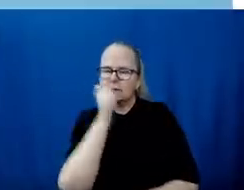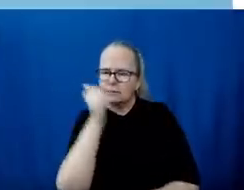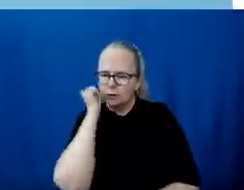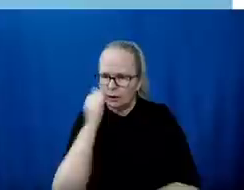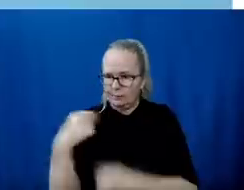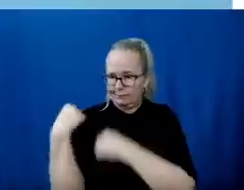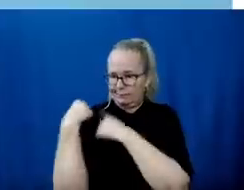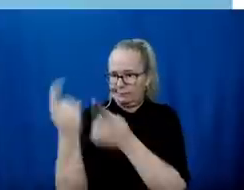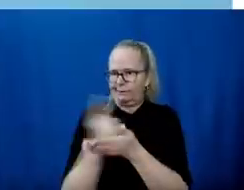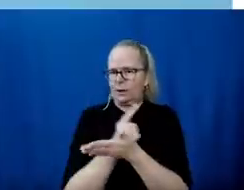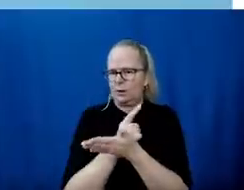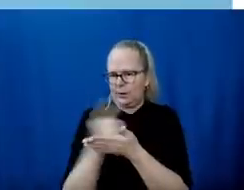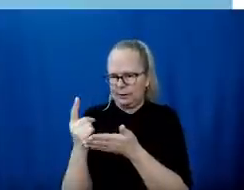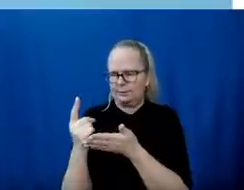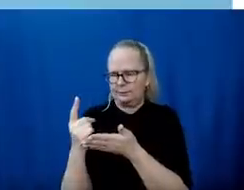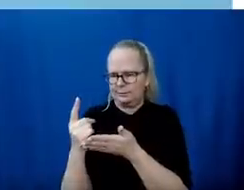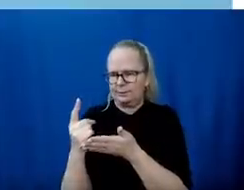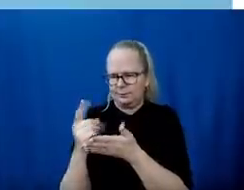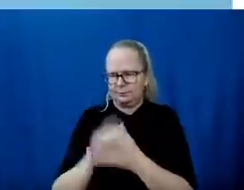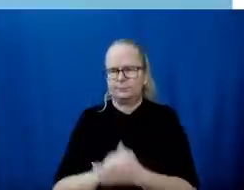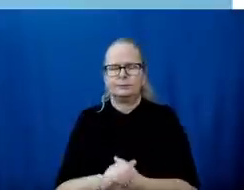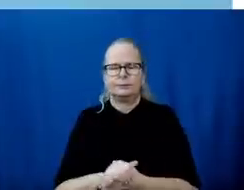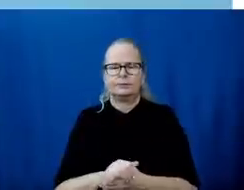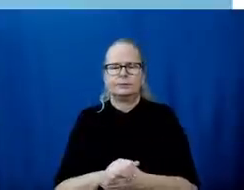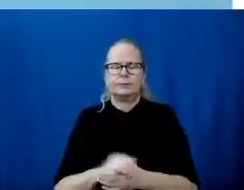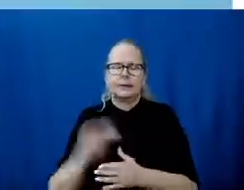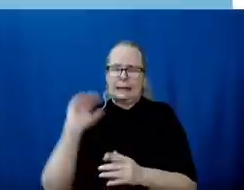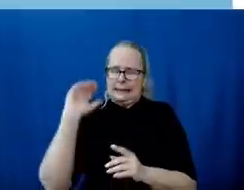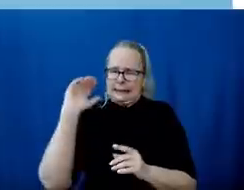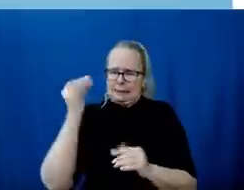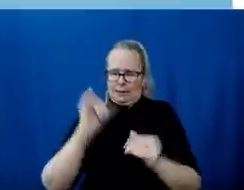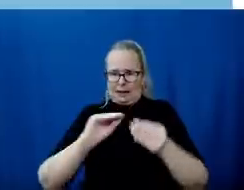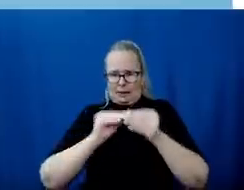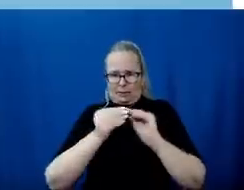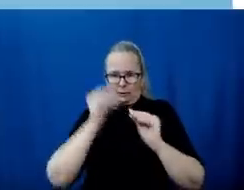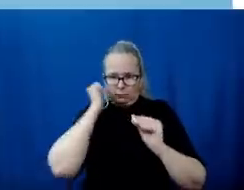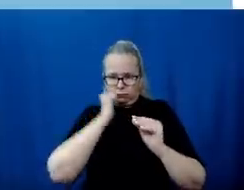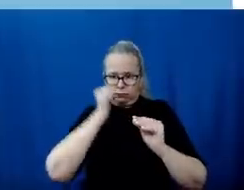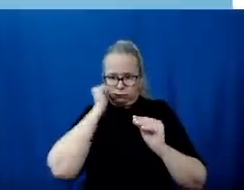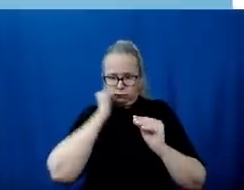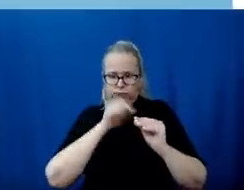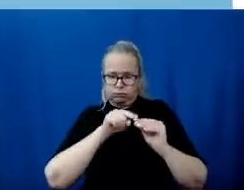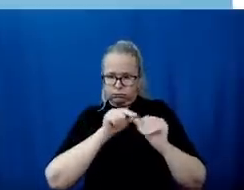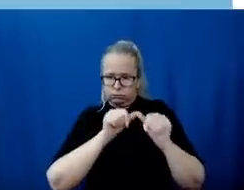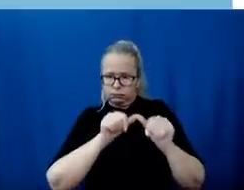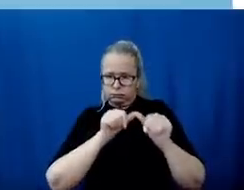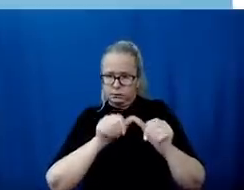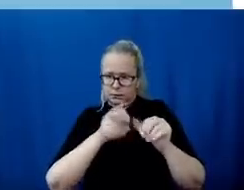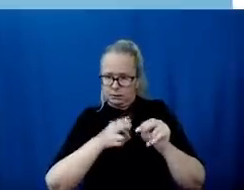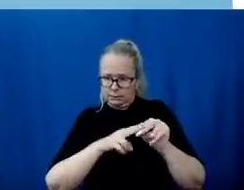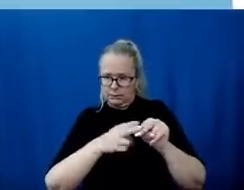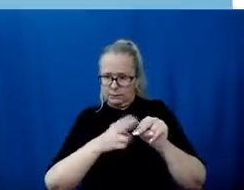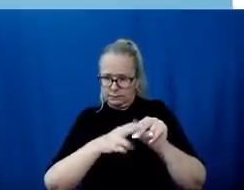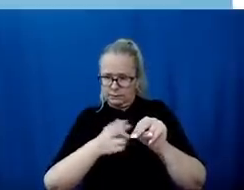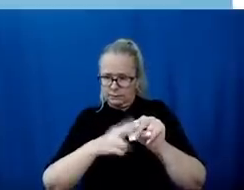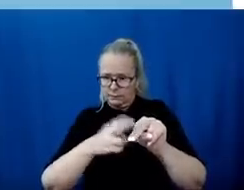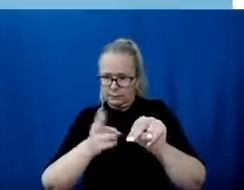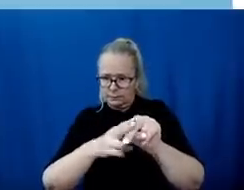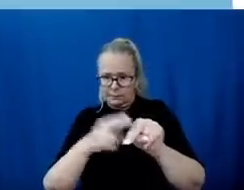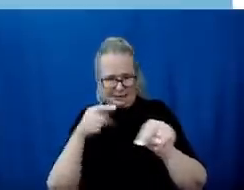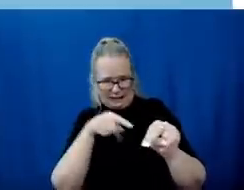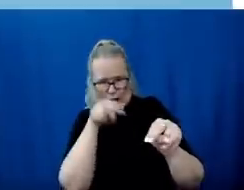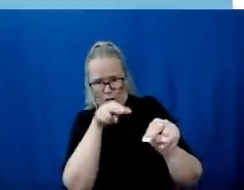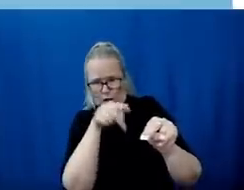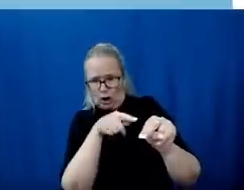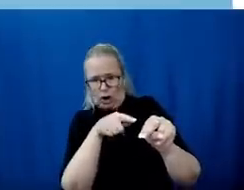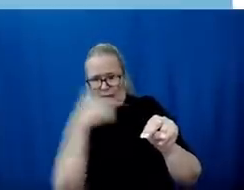on date of death over the last week. And that's seems to continue to be rising. So we